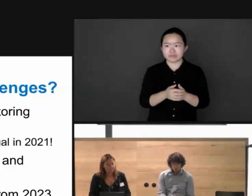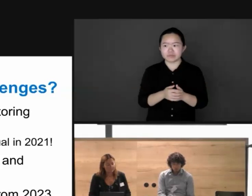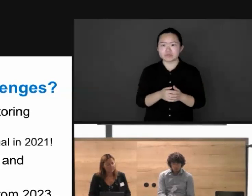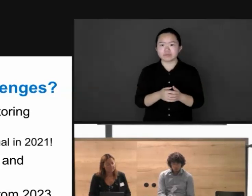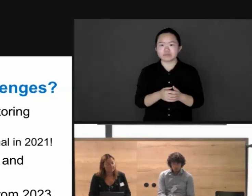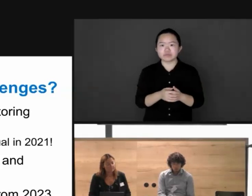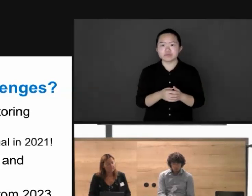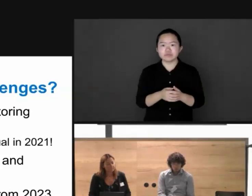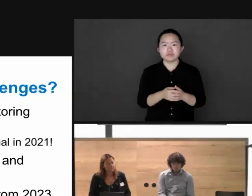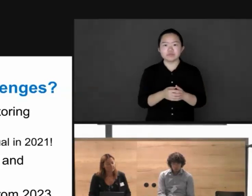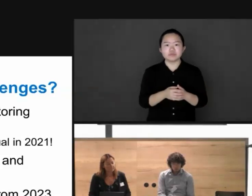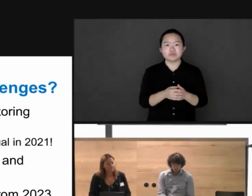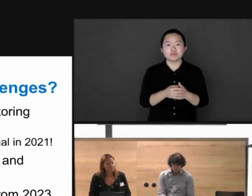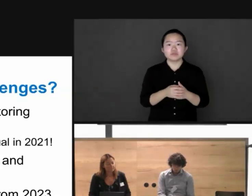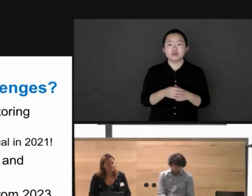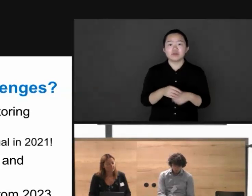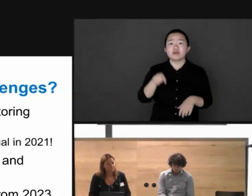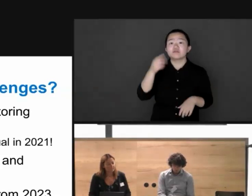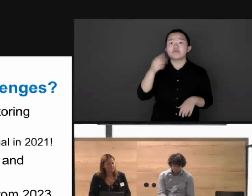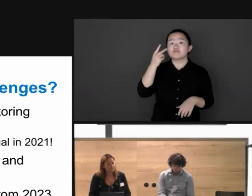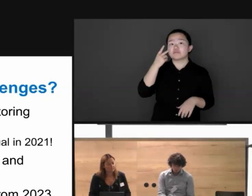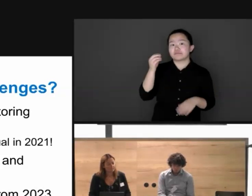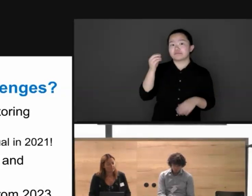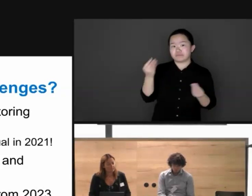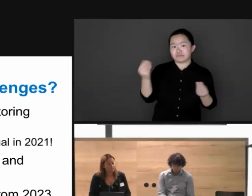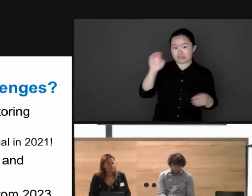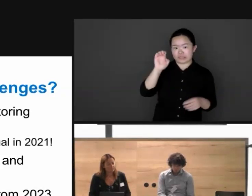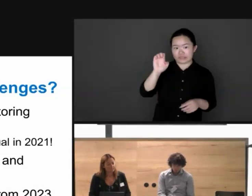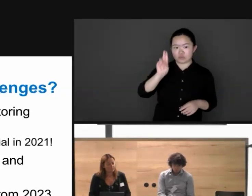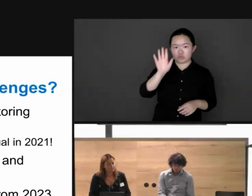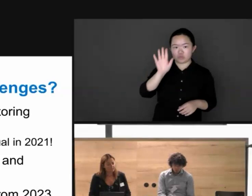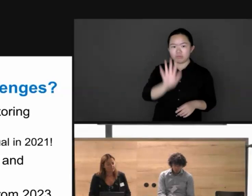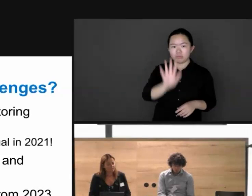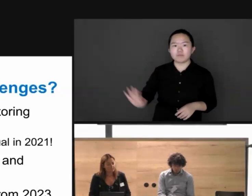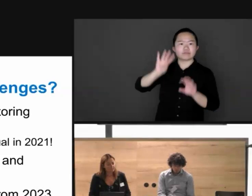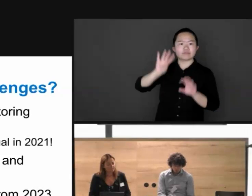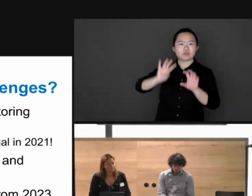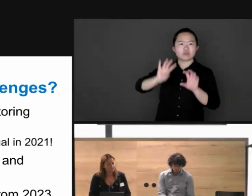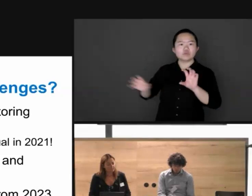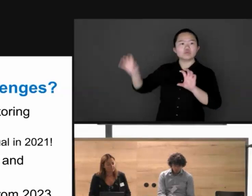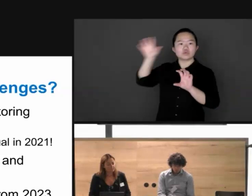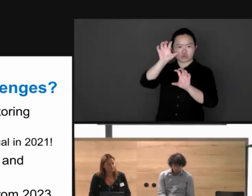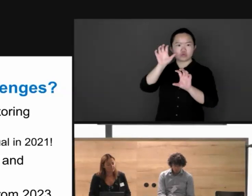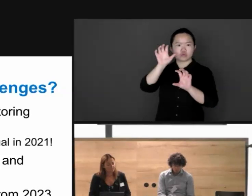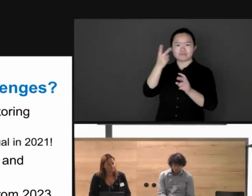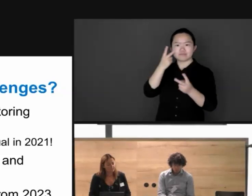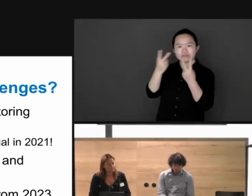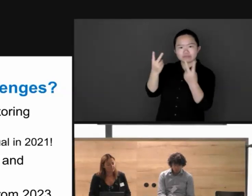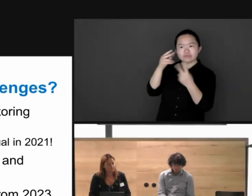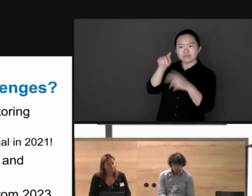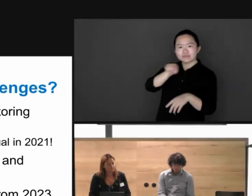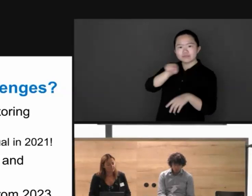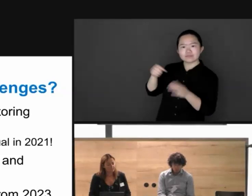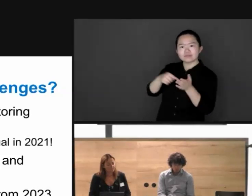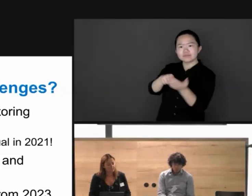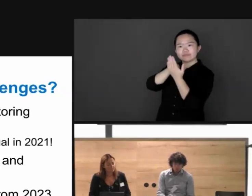member states monitoring authorities is likely the most important when it comes to addressing challenges.